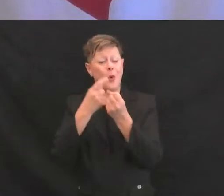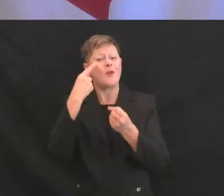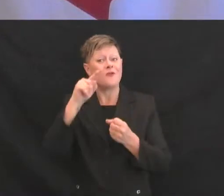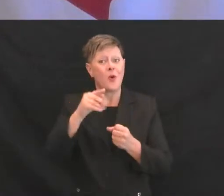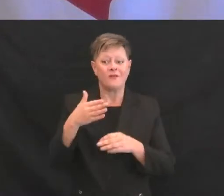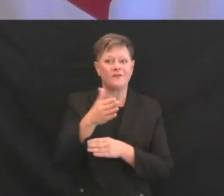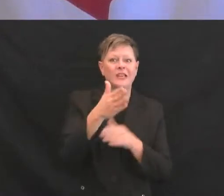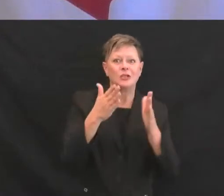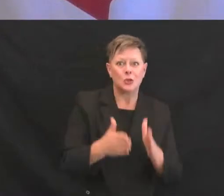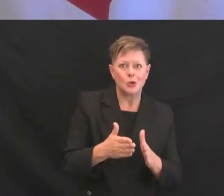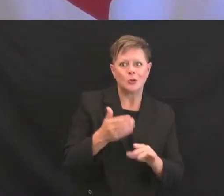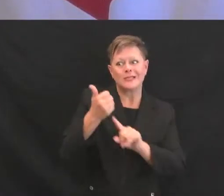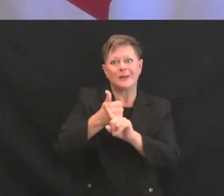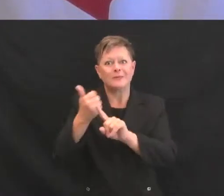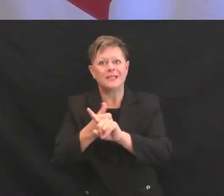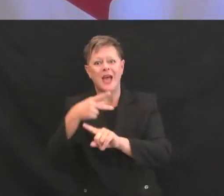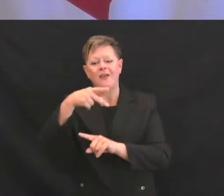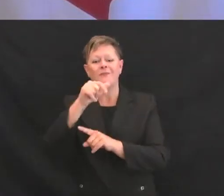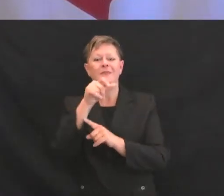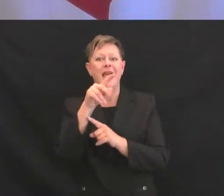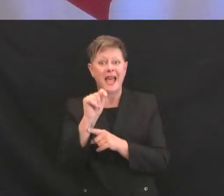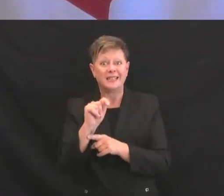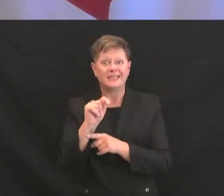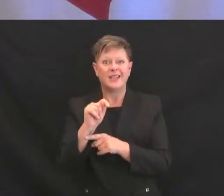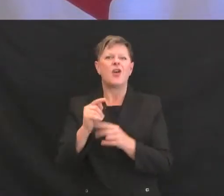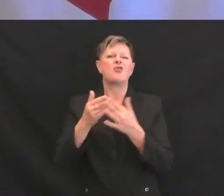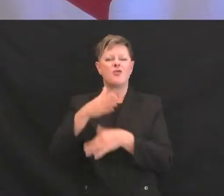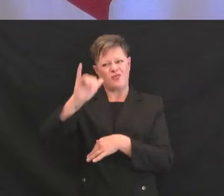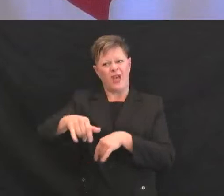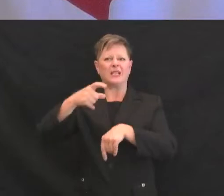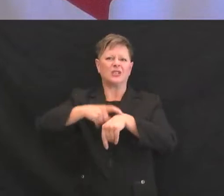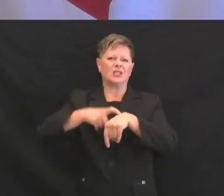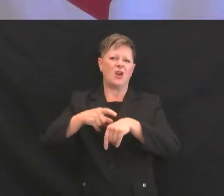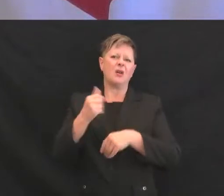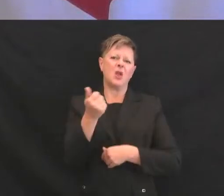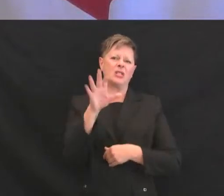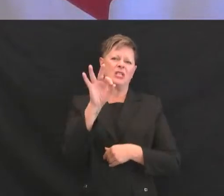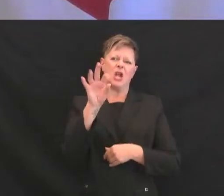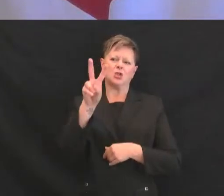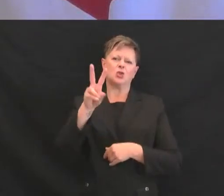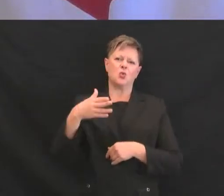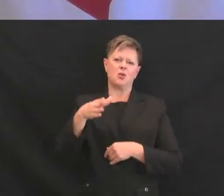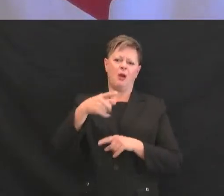and plant workers during the dark days of the cod moratorium. Thank you.